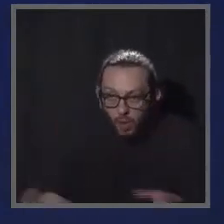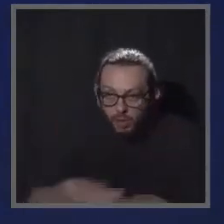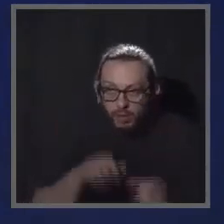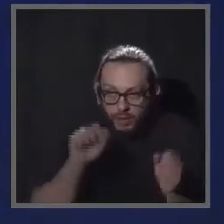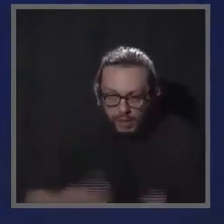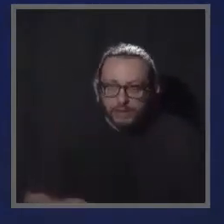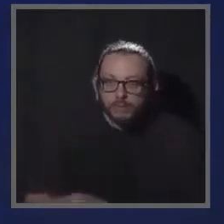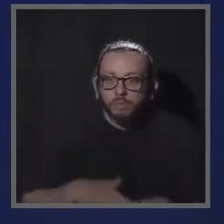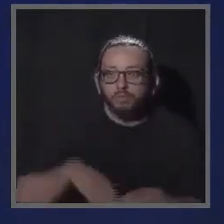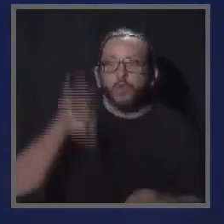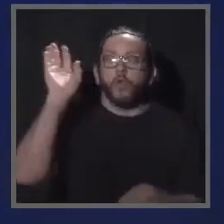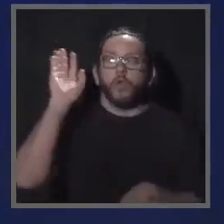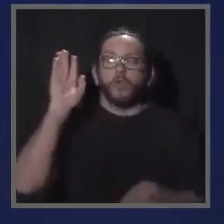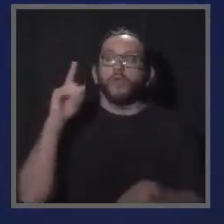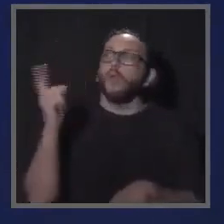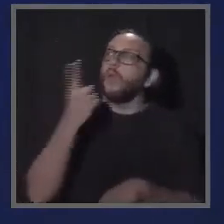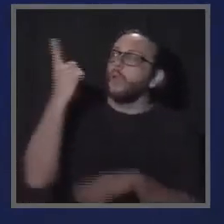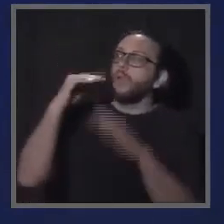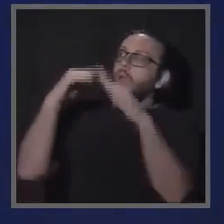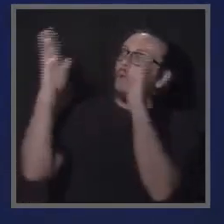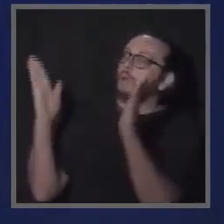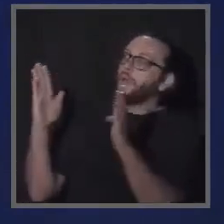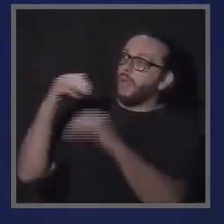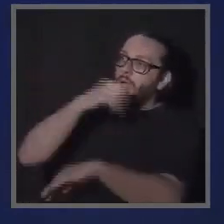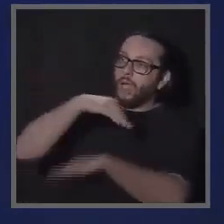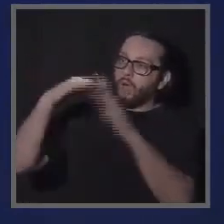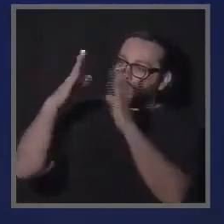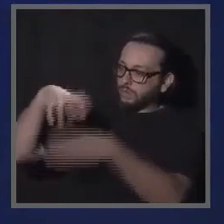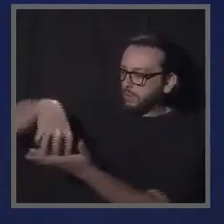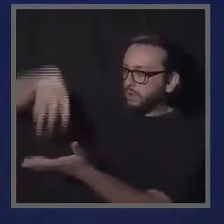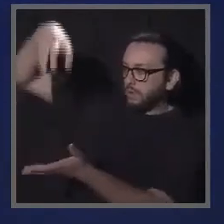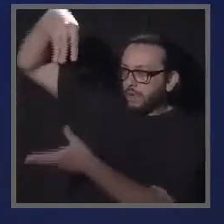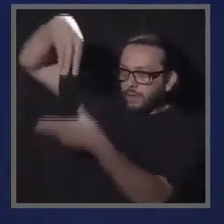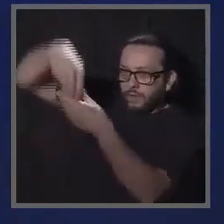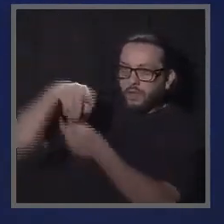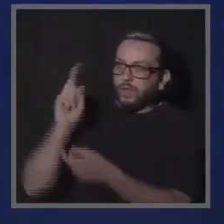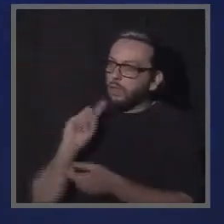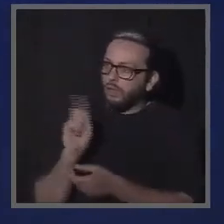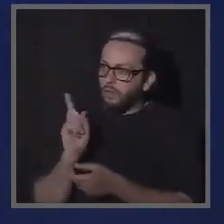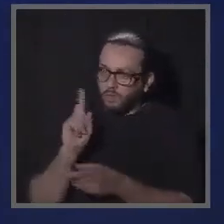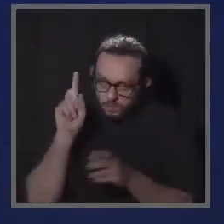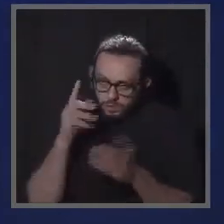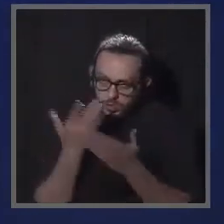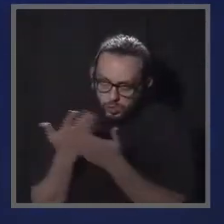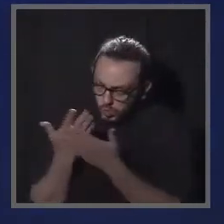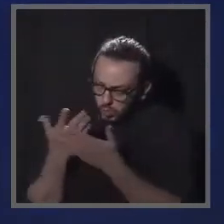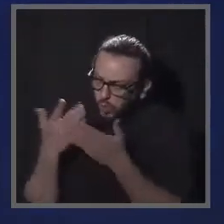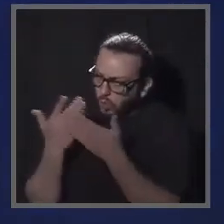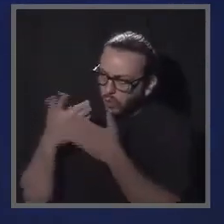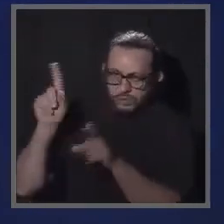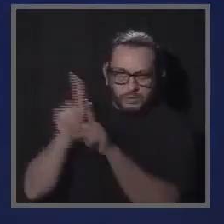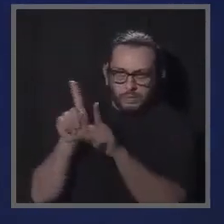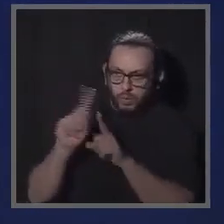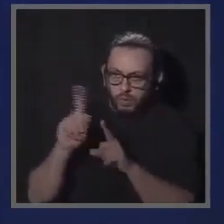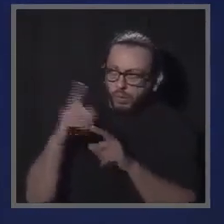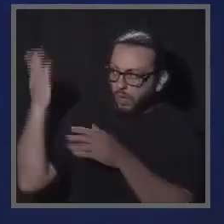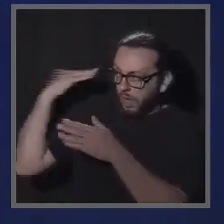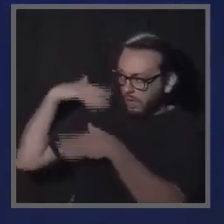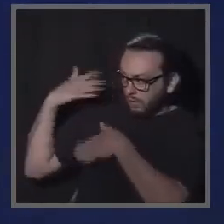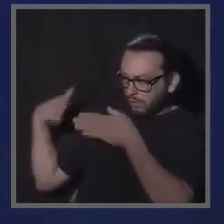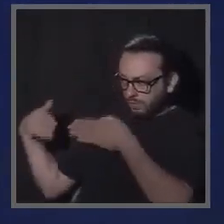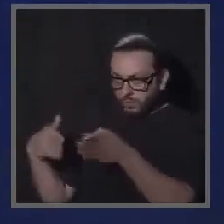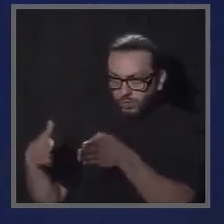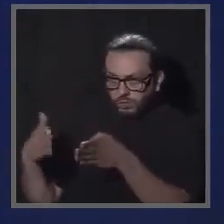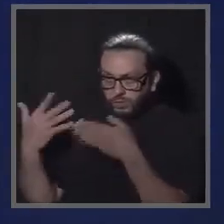much more than just buildings where things are taking place. This path was already being